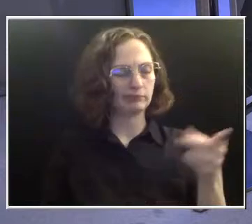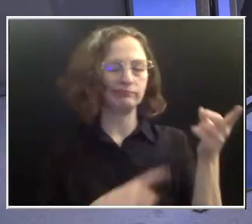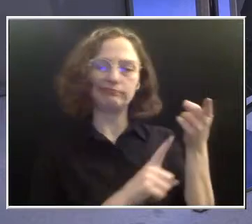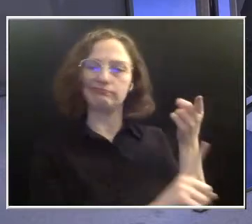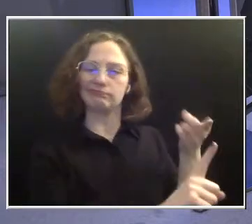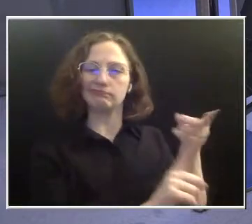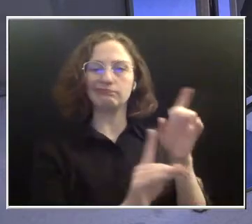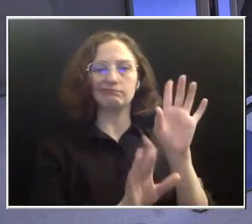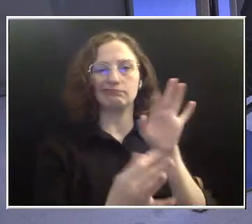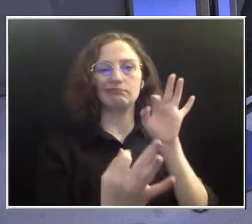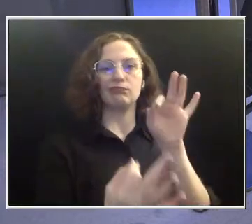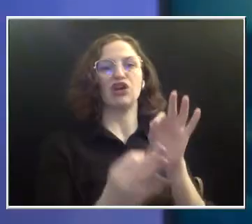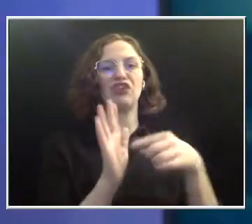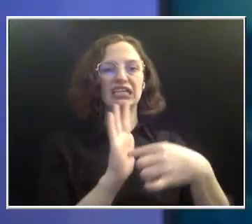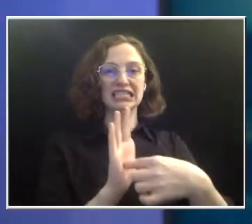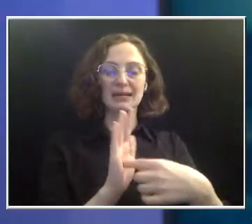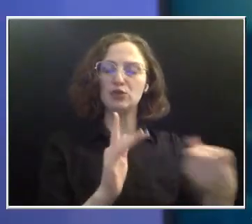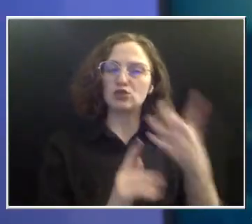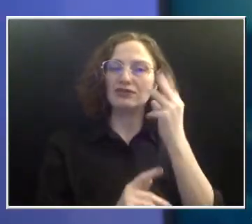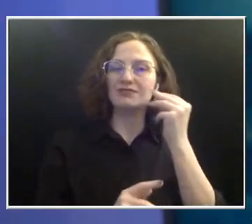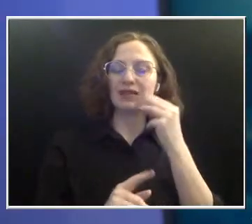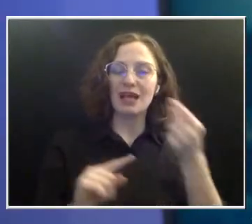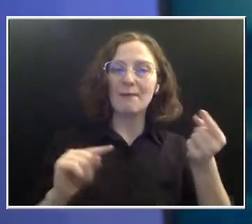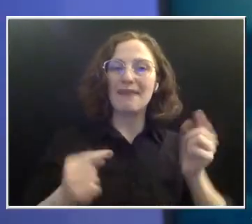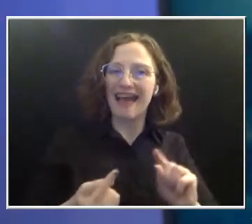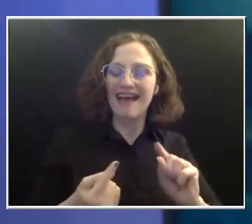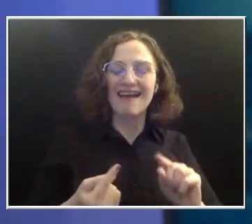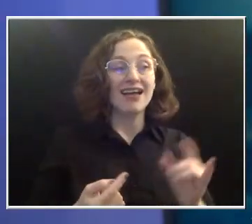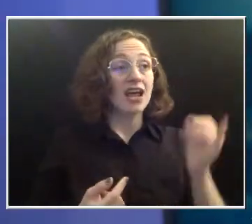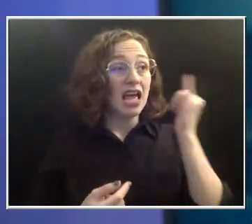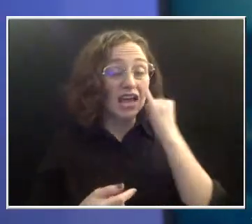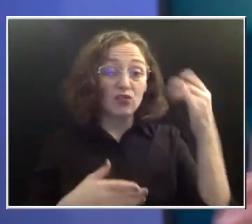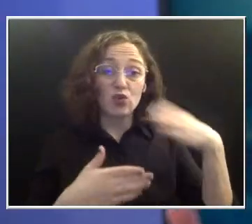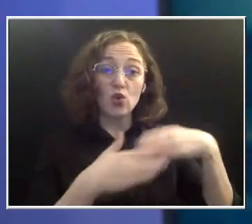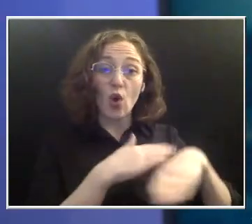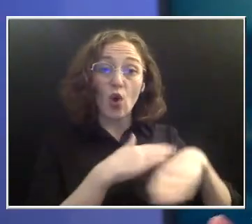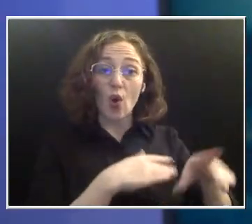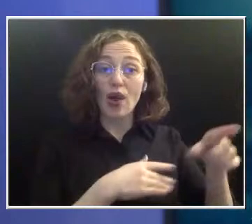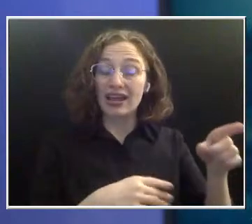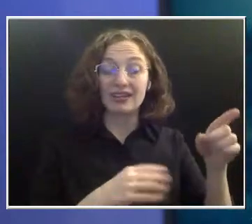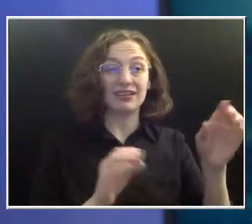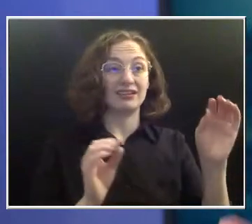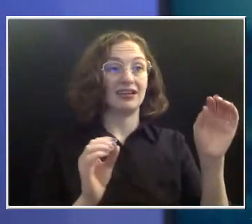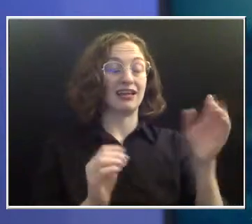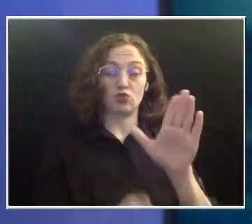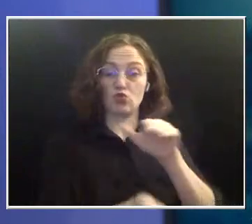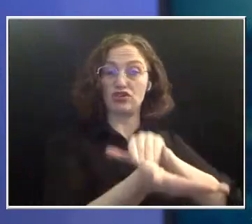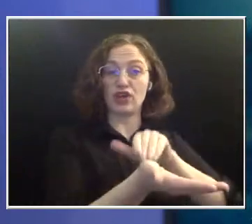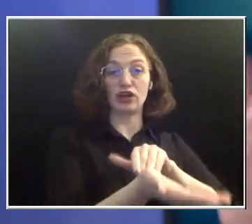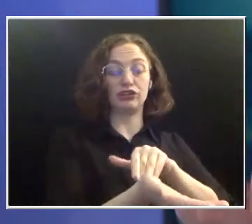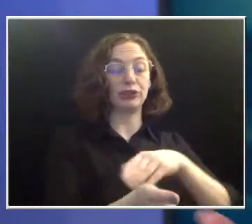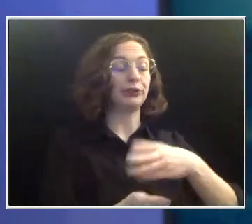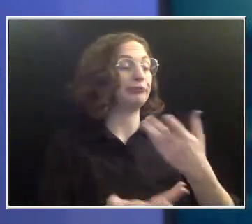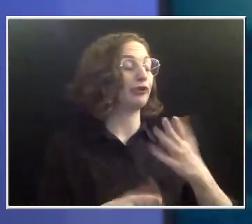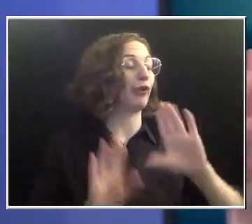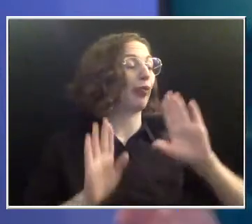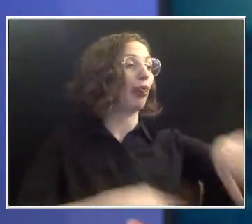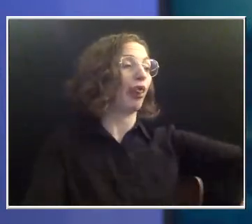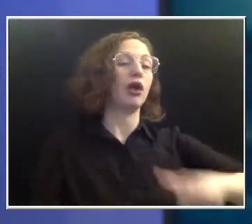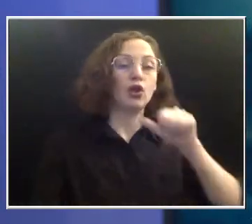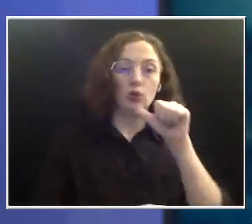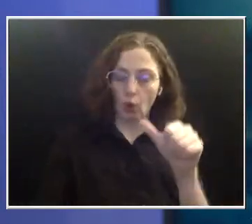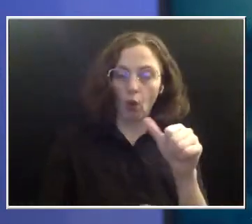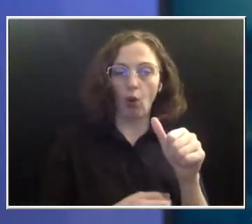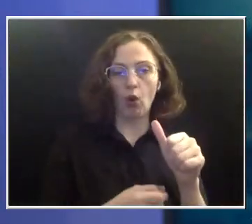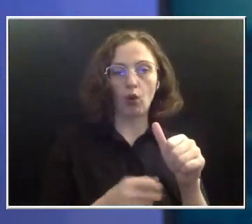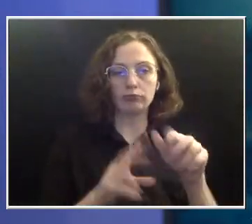you're having those symptoms and someone doesn't do a pelvic exam, you need to go to a gynecologist. Someone needs to be assessing the size of your cervix, the size of your uterus,